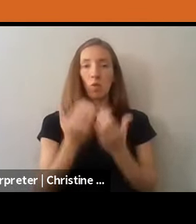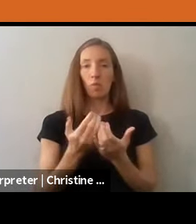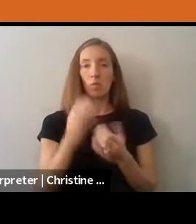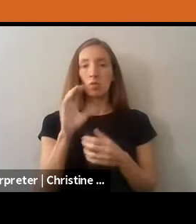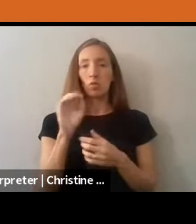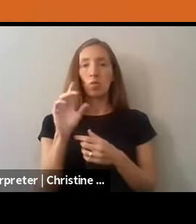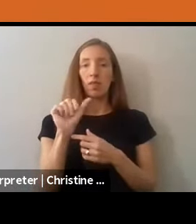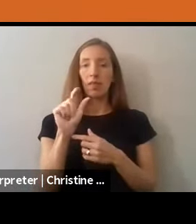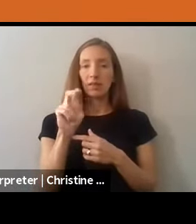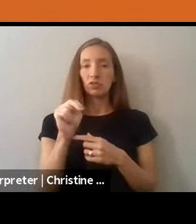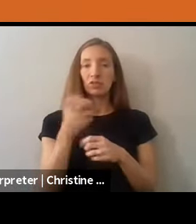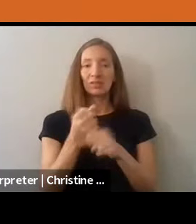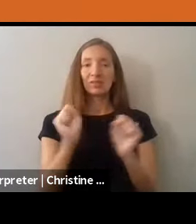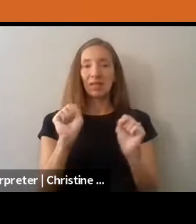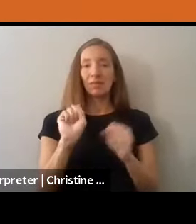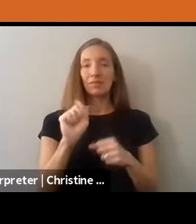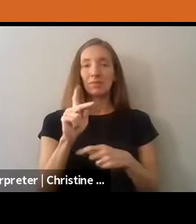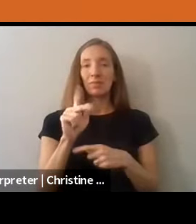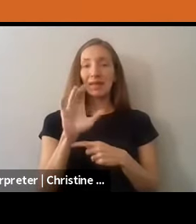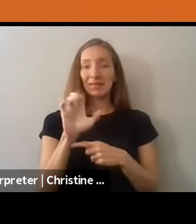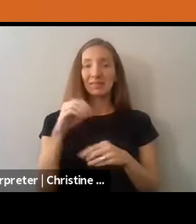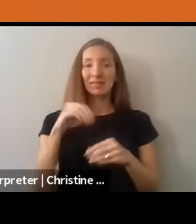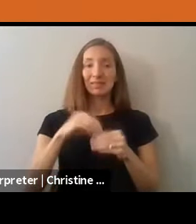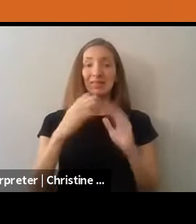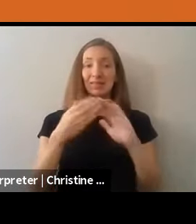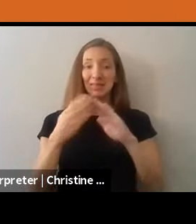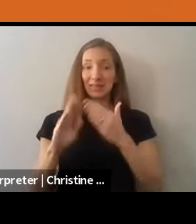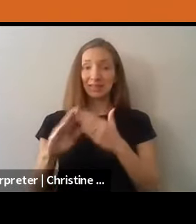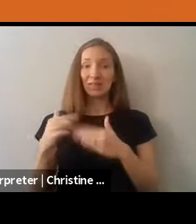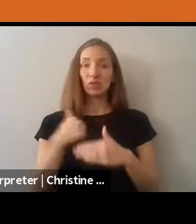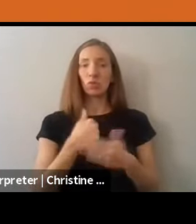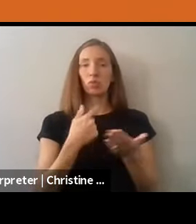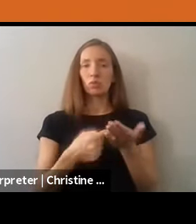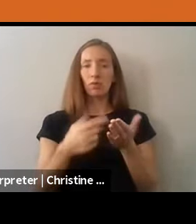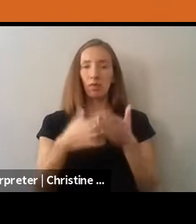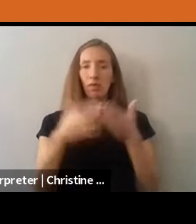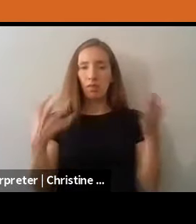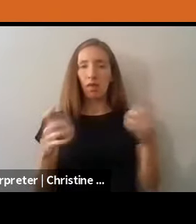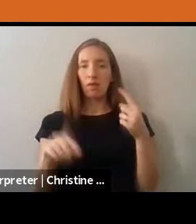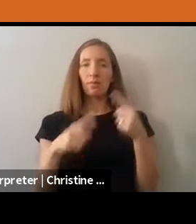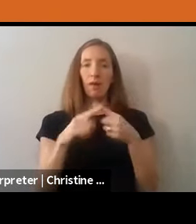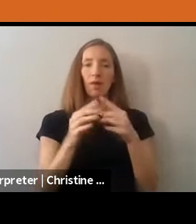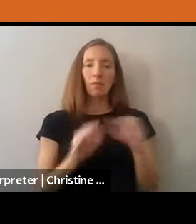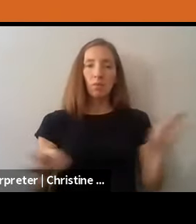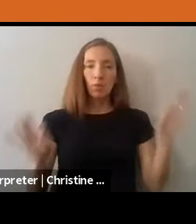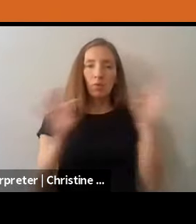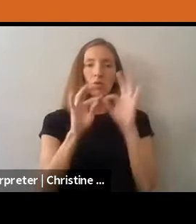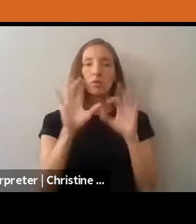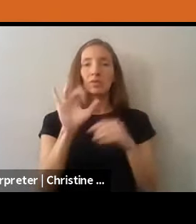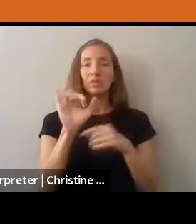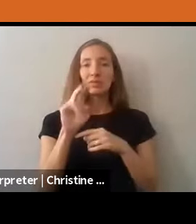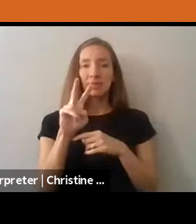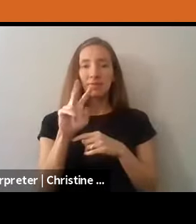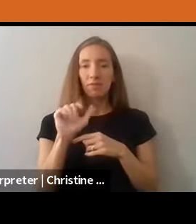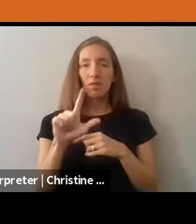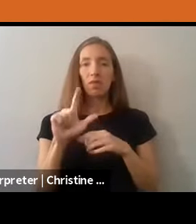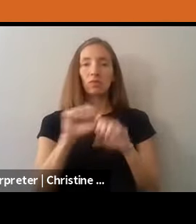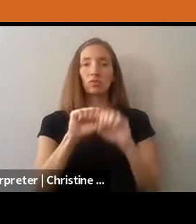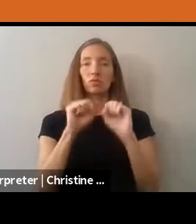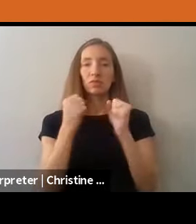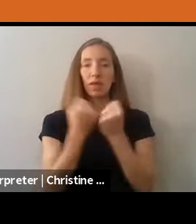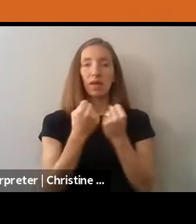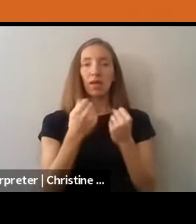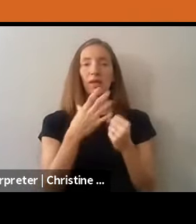civil society, and you represent a coalition of civil society and women's rights organizations,